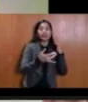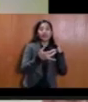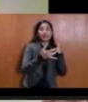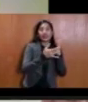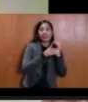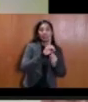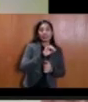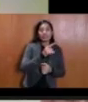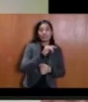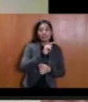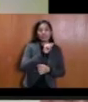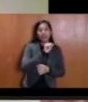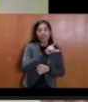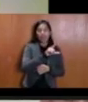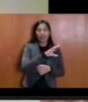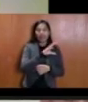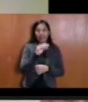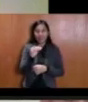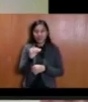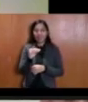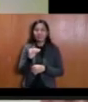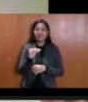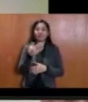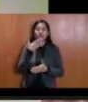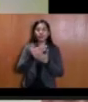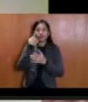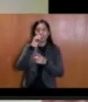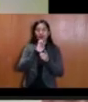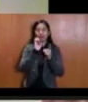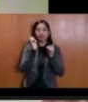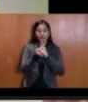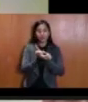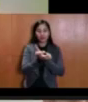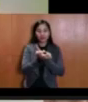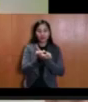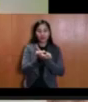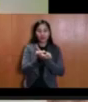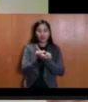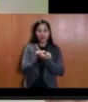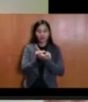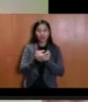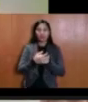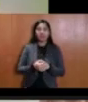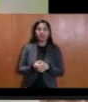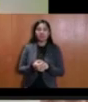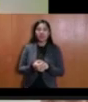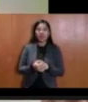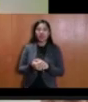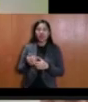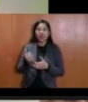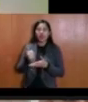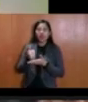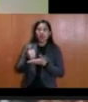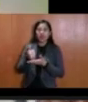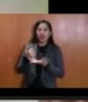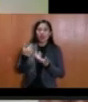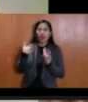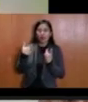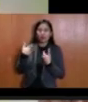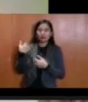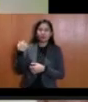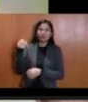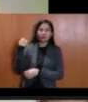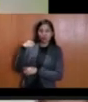by the different industries have received resistance, especially from the MSMEs, the